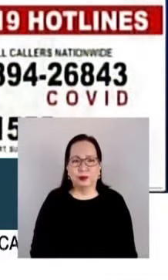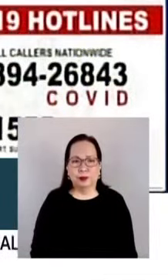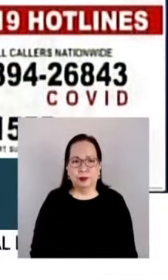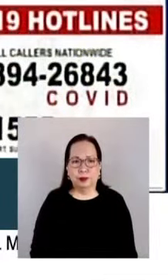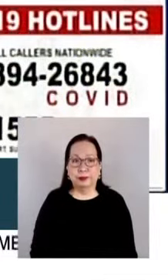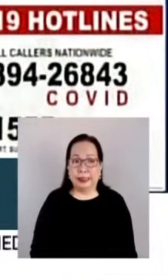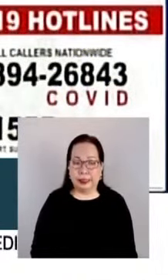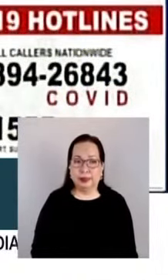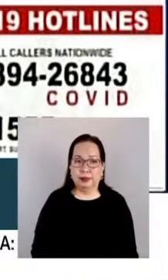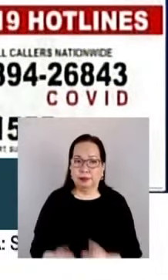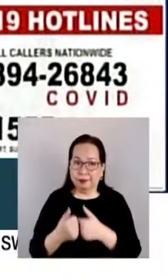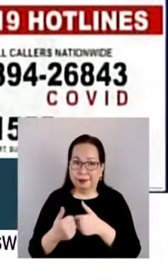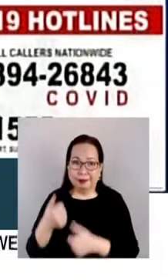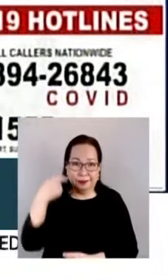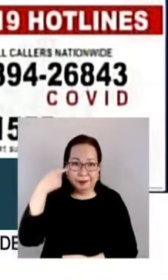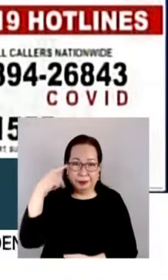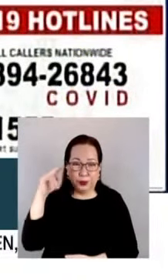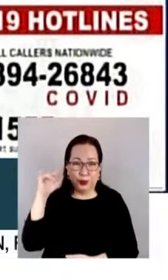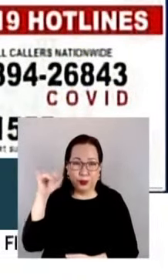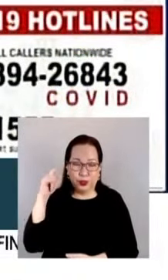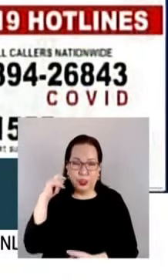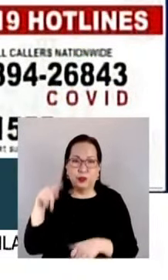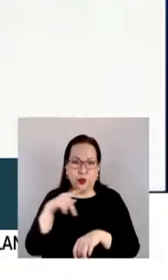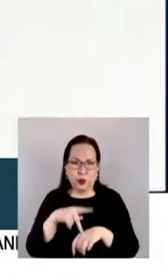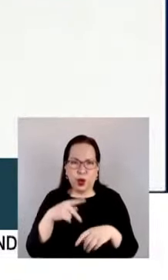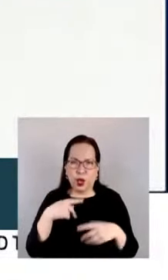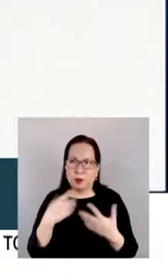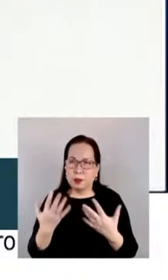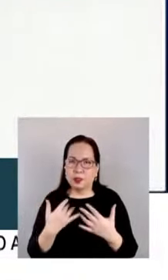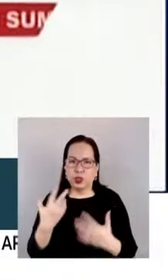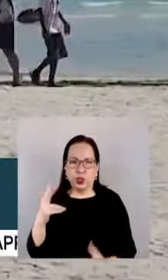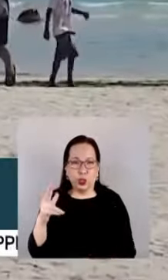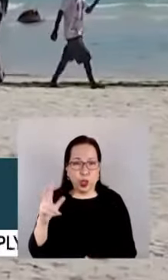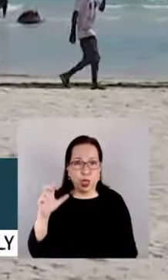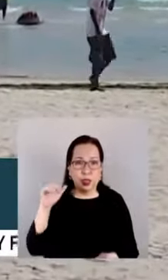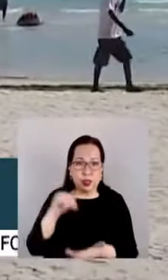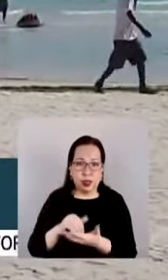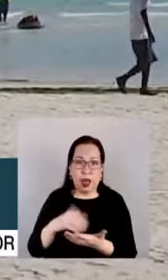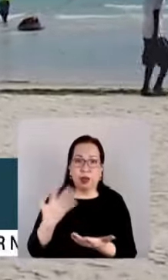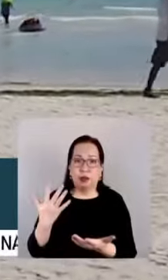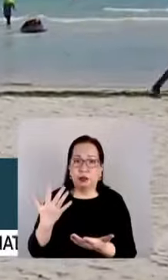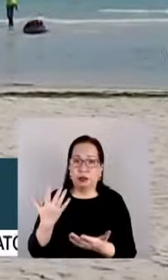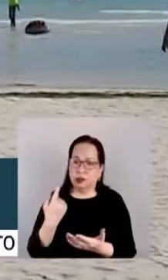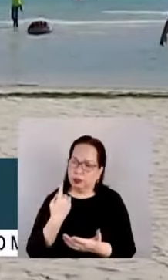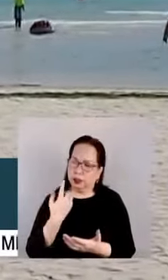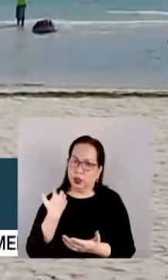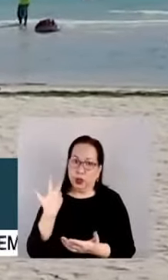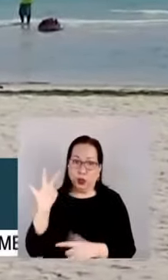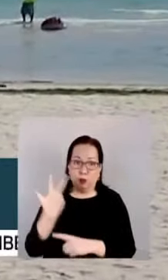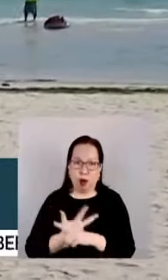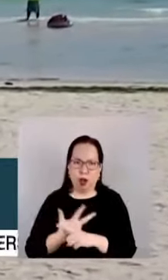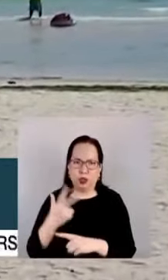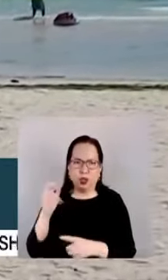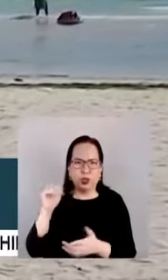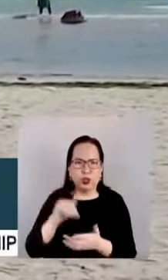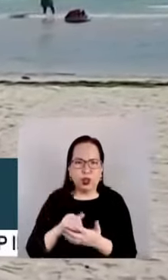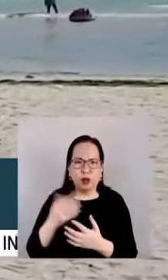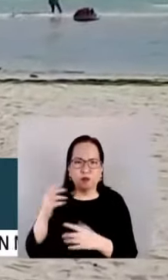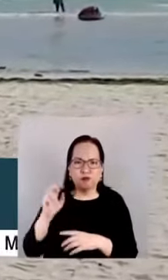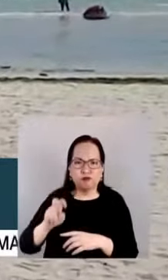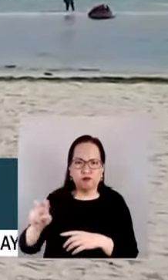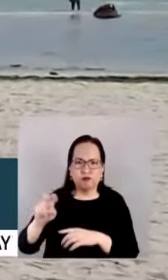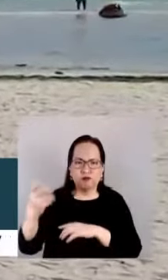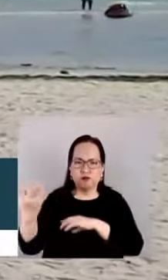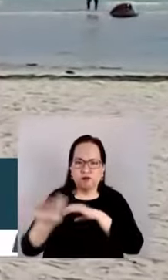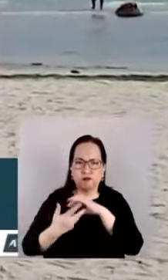Secretary Puyat also says the Philippines recorded more than 300,000 foreign tourist arrivals in the past 3 months as the country reopened its